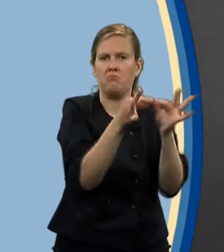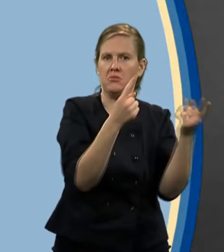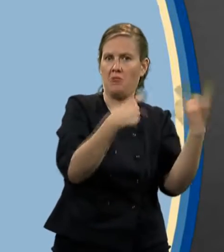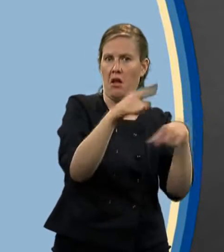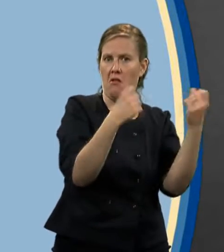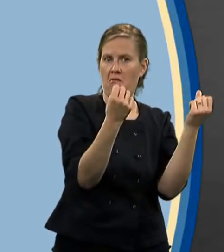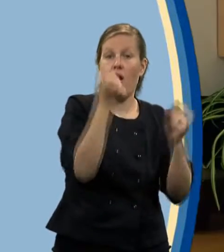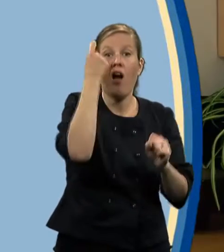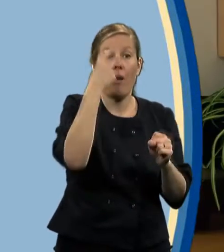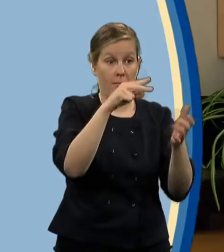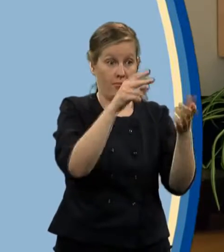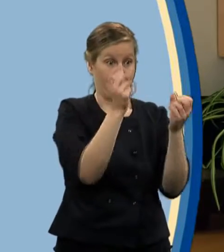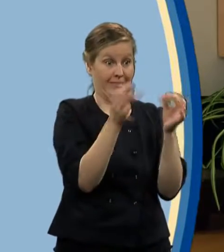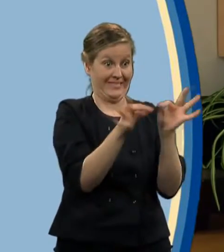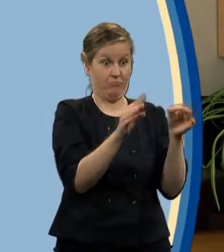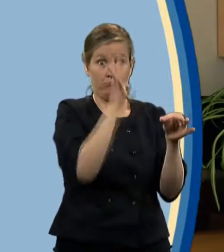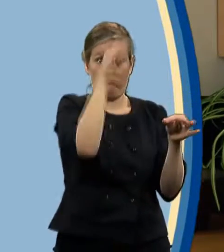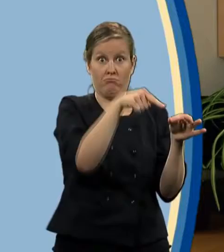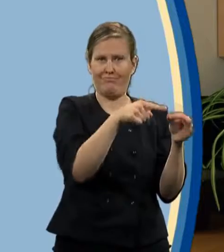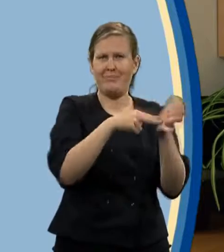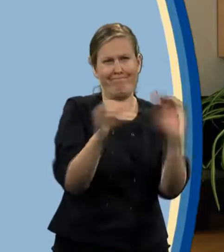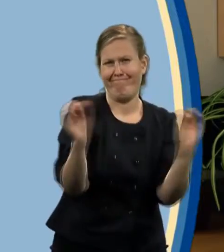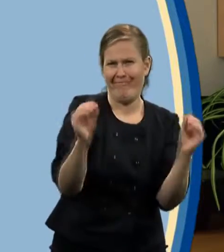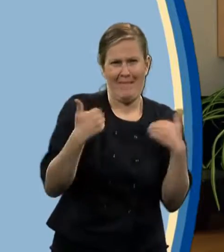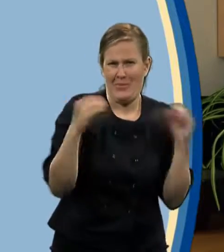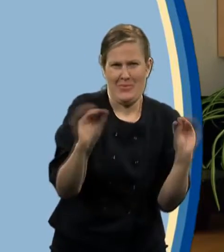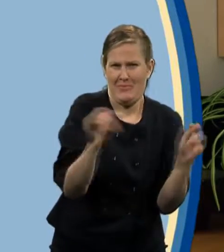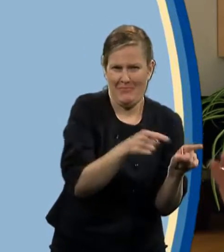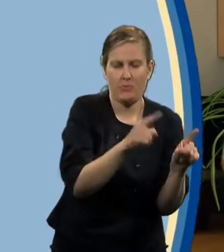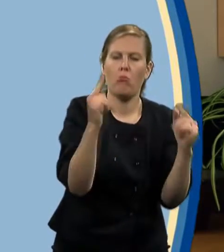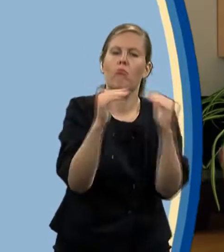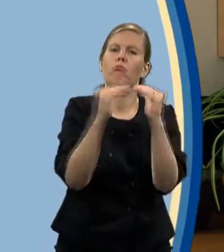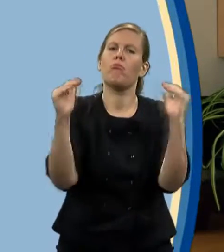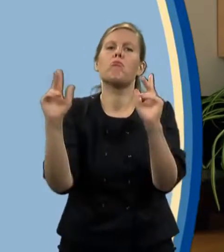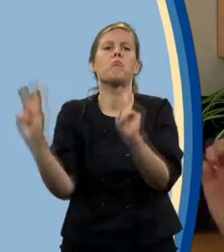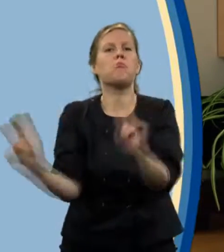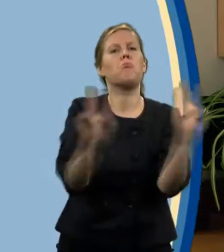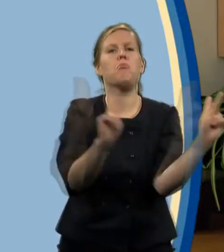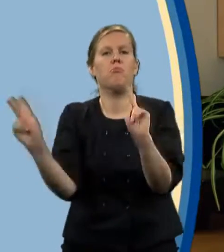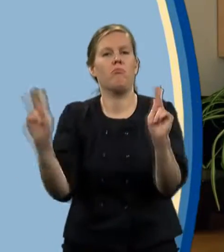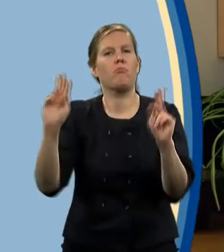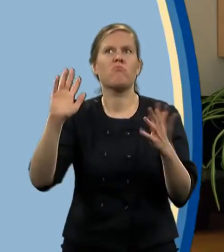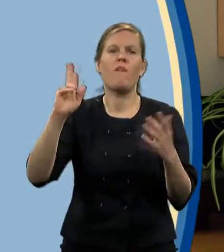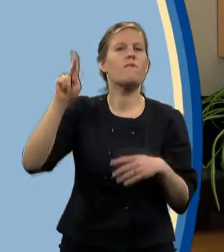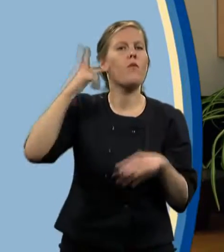in signed sentences, but then that in themselves have no meaning. They really are equivalent to the phonological level of human